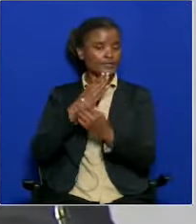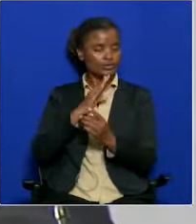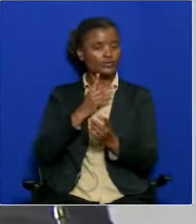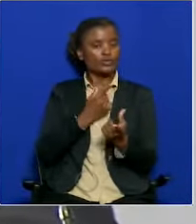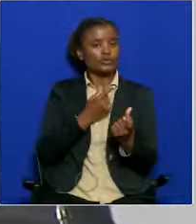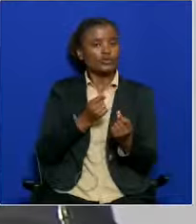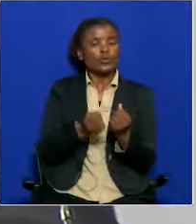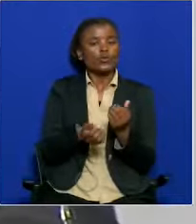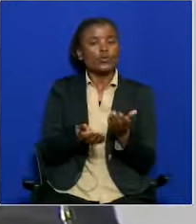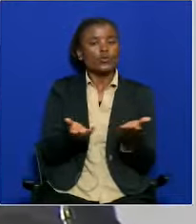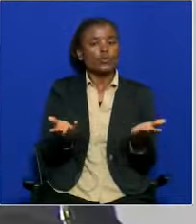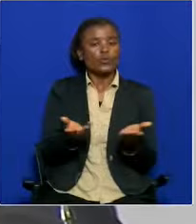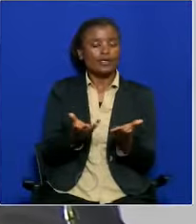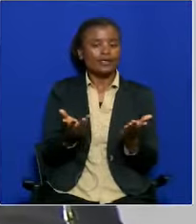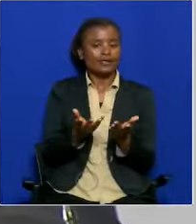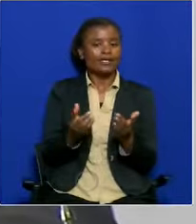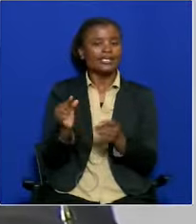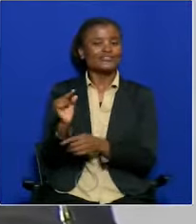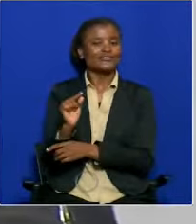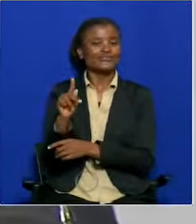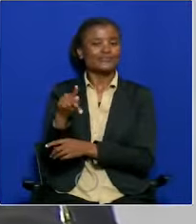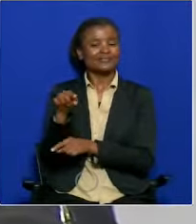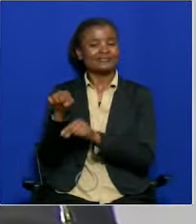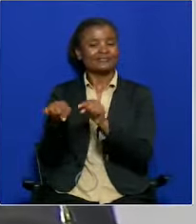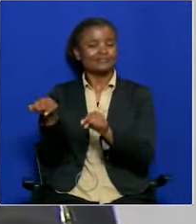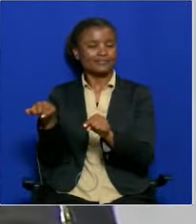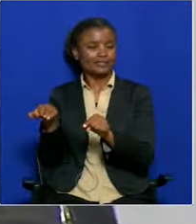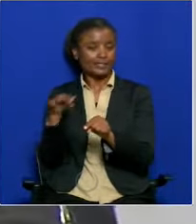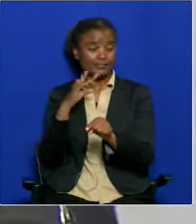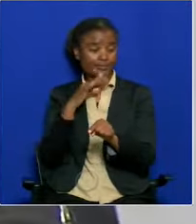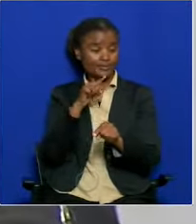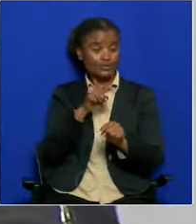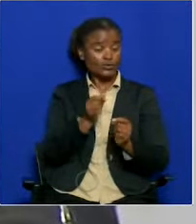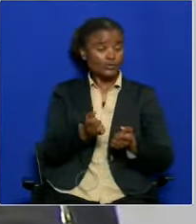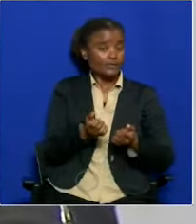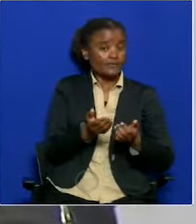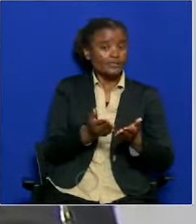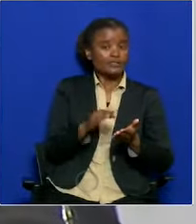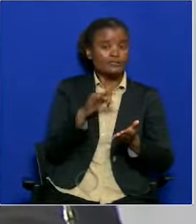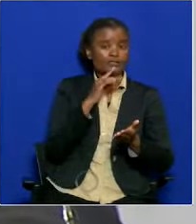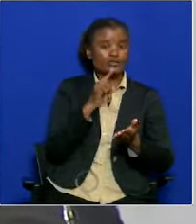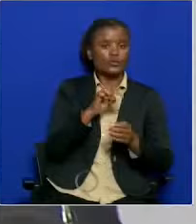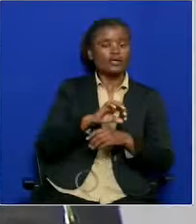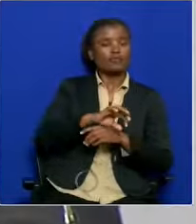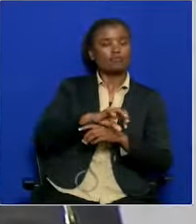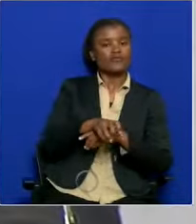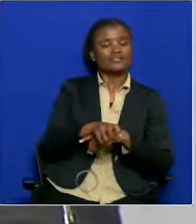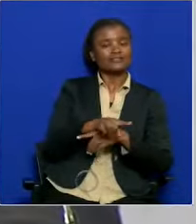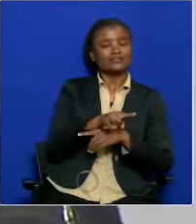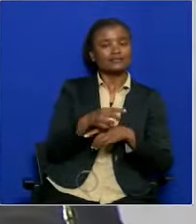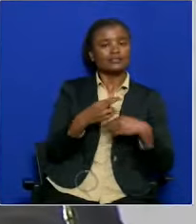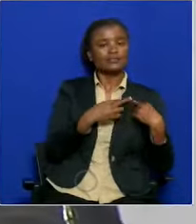province he was referring to, is referring to the provinces responsible for